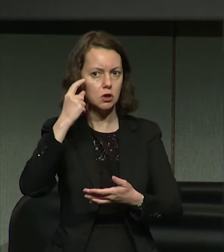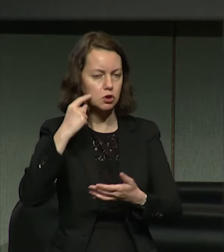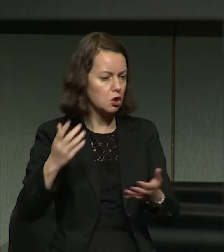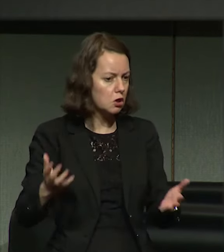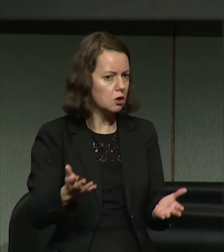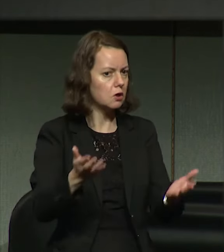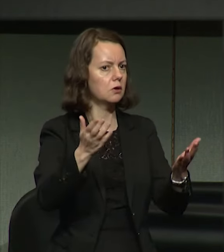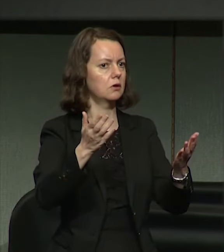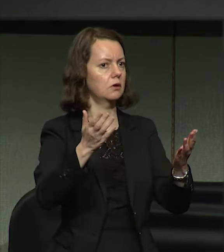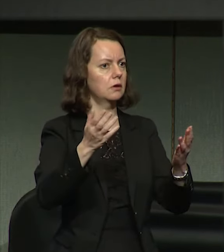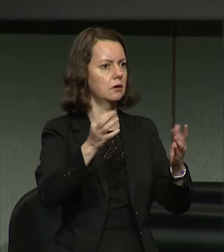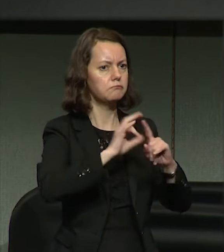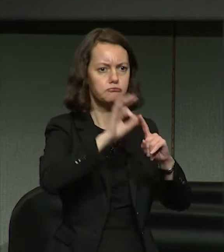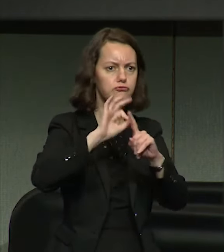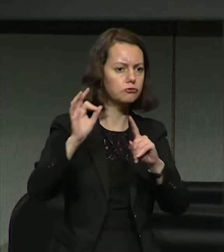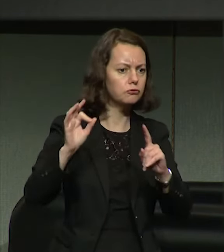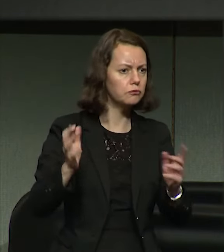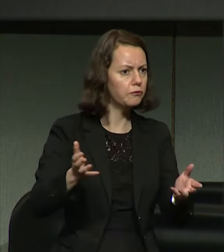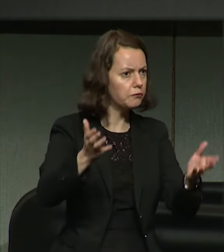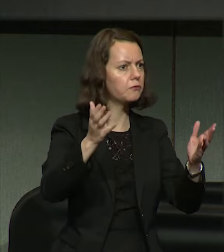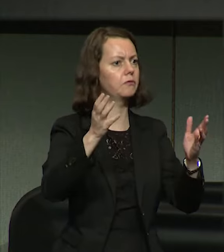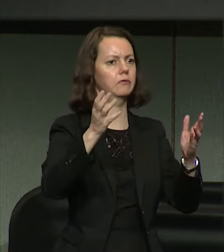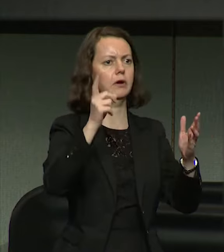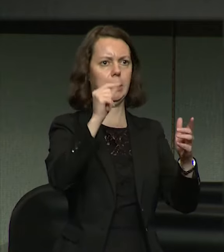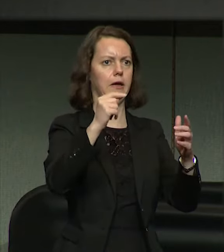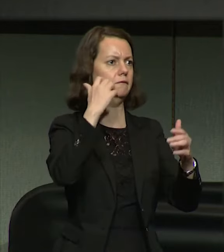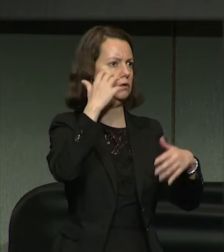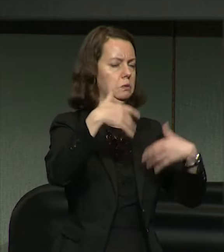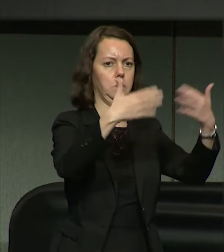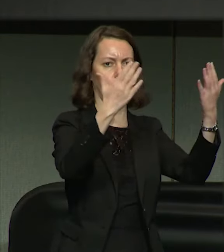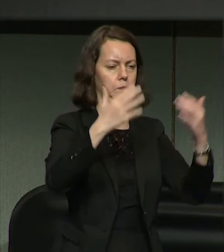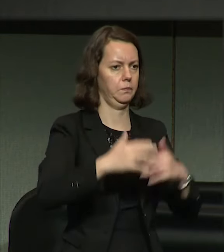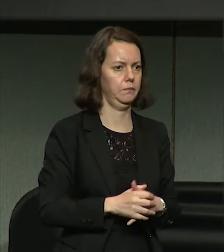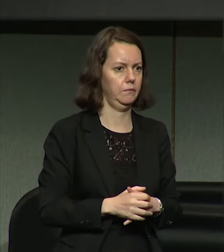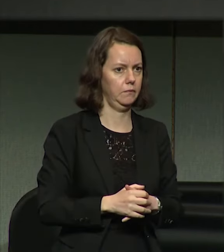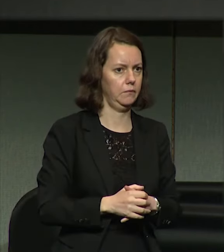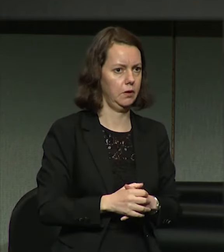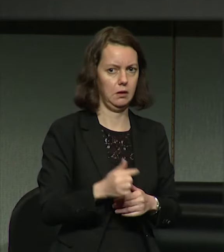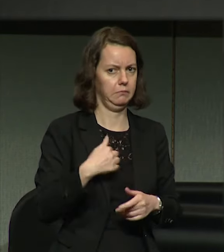up and get that little bit of a kick along, they can really go places. Not like me.